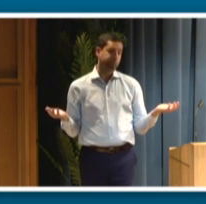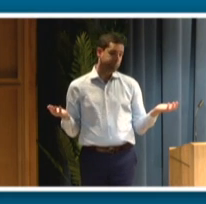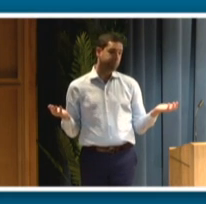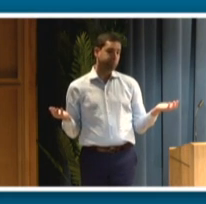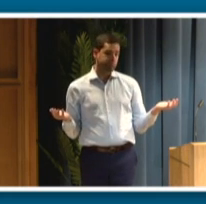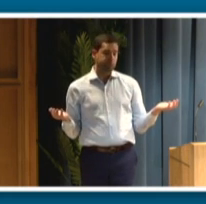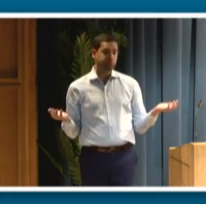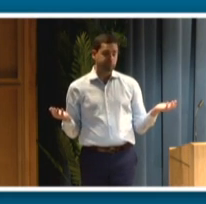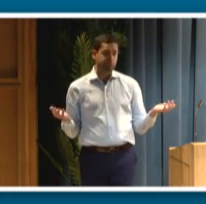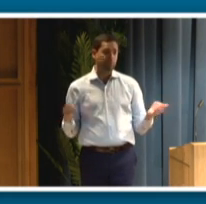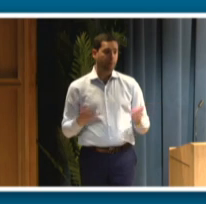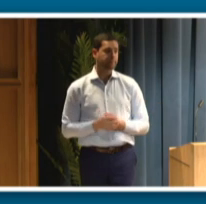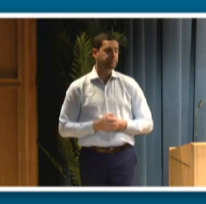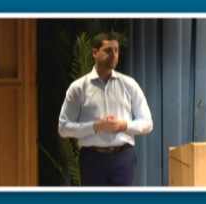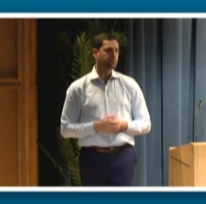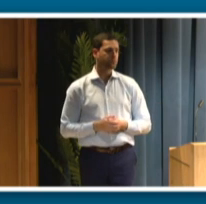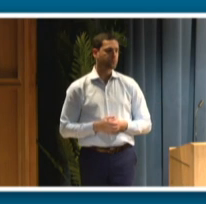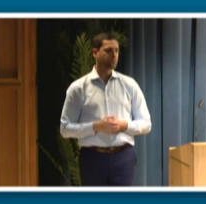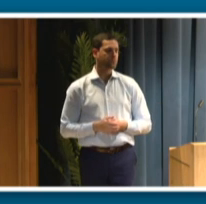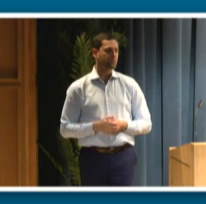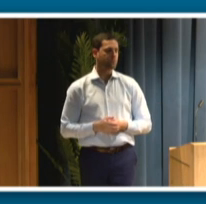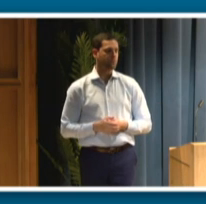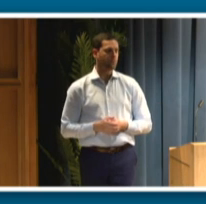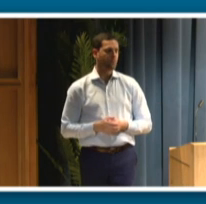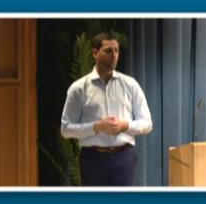first and foremost. You know, I had the idea